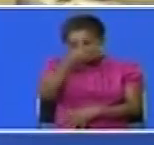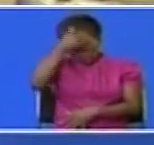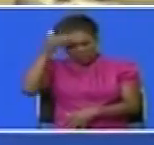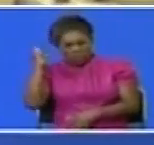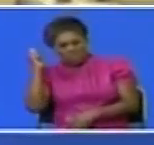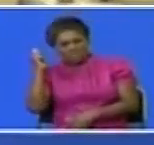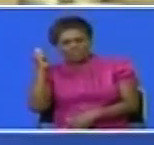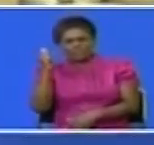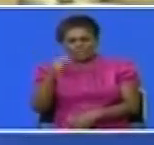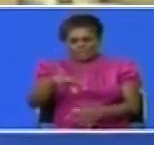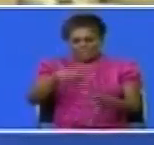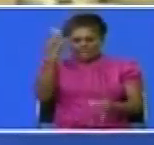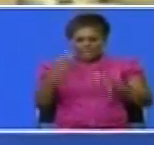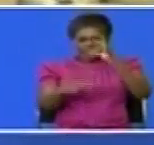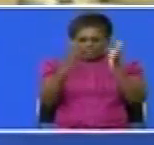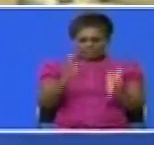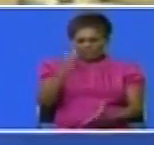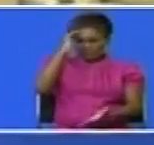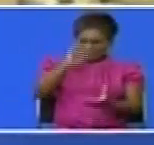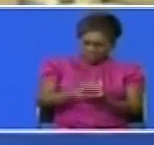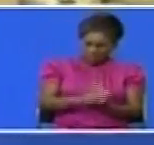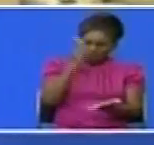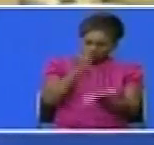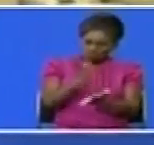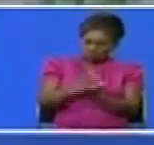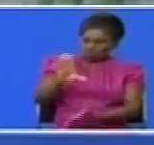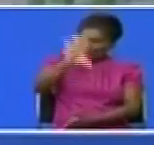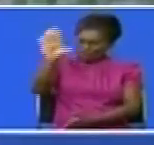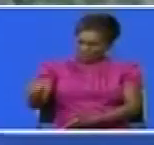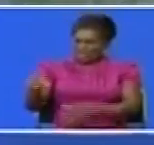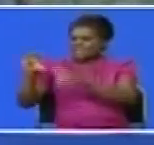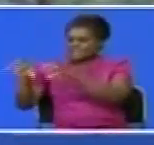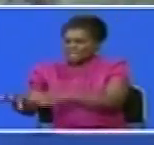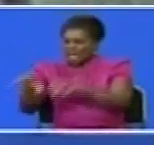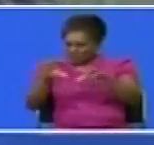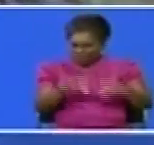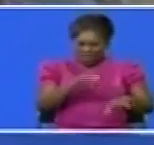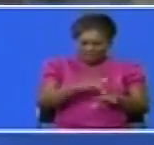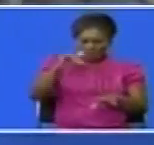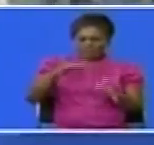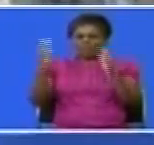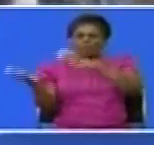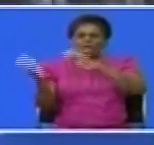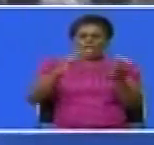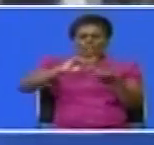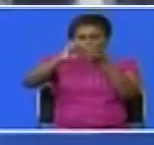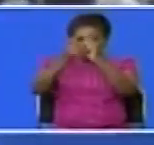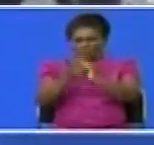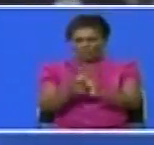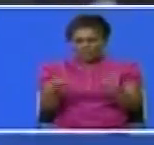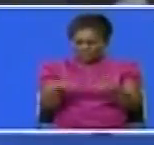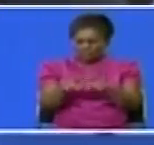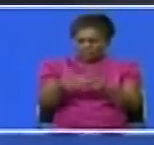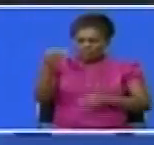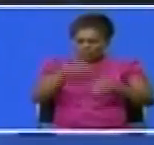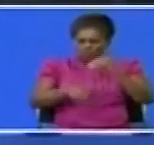carpet. Analysts believe that indeed the continent has suffered the most following the impact of global warming, while still